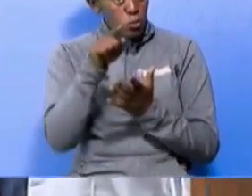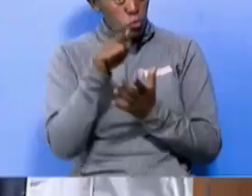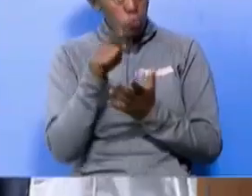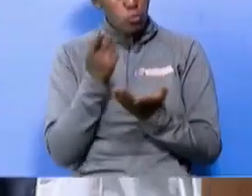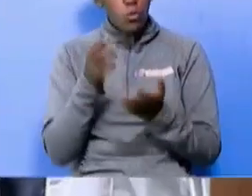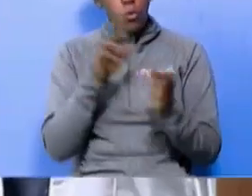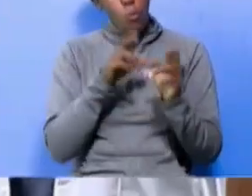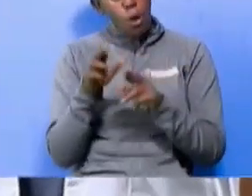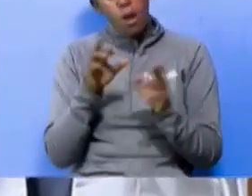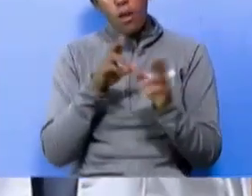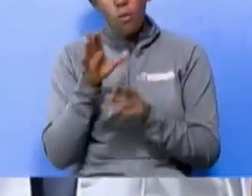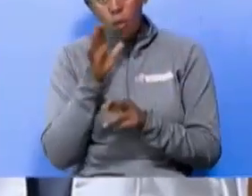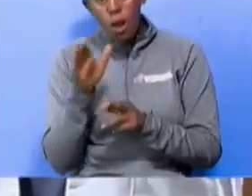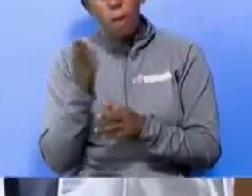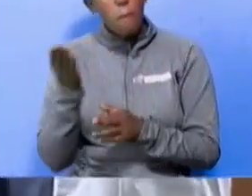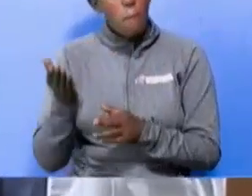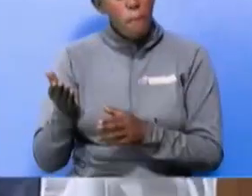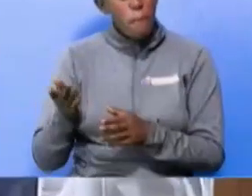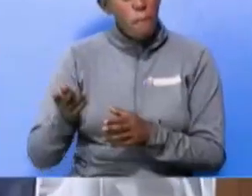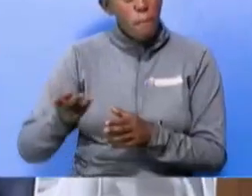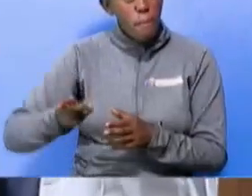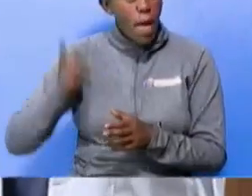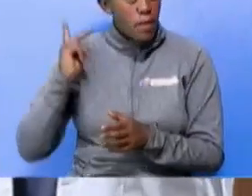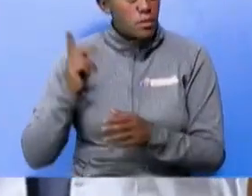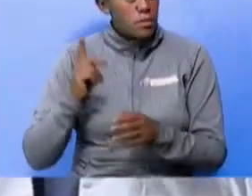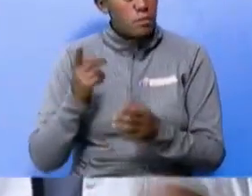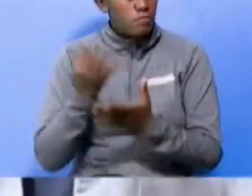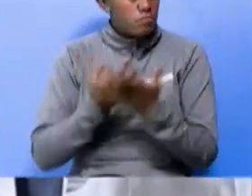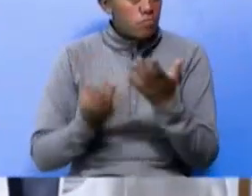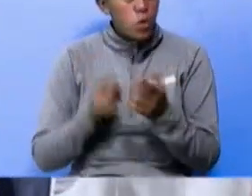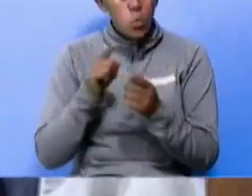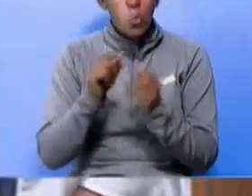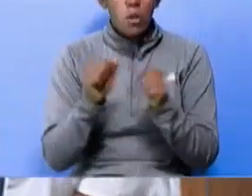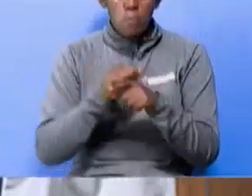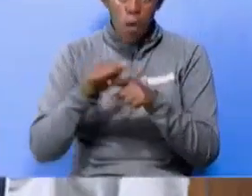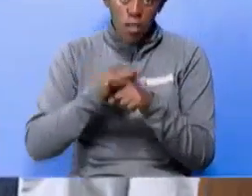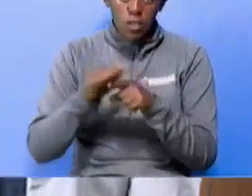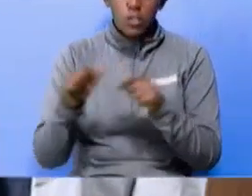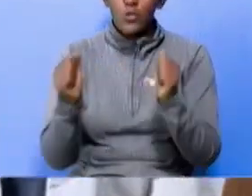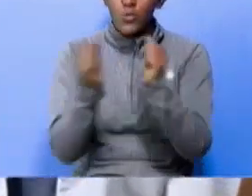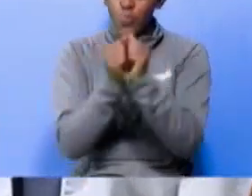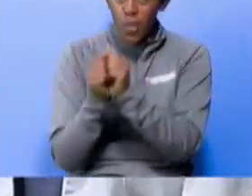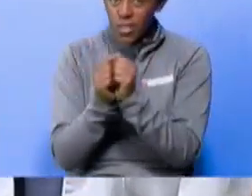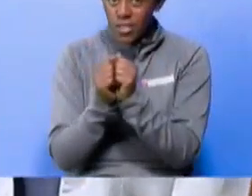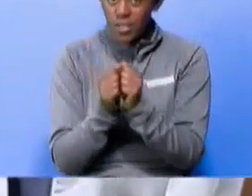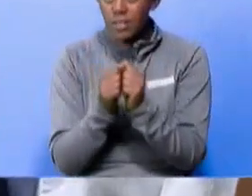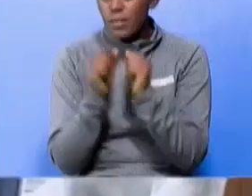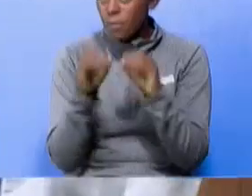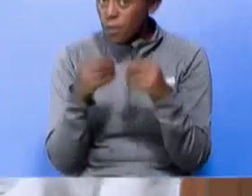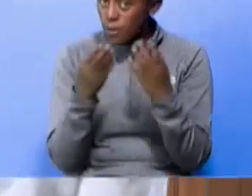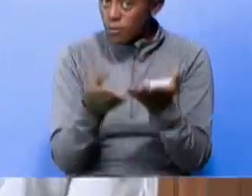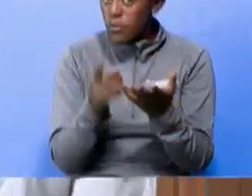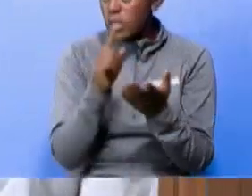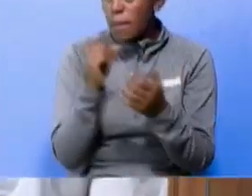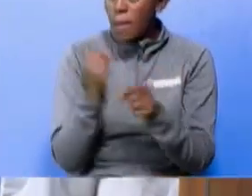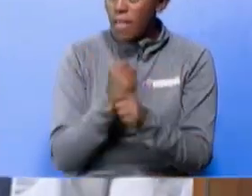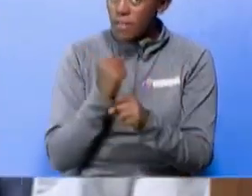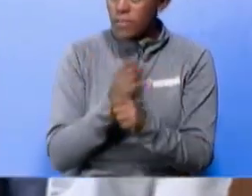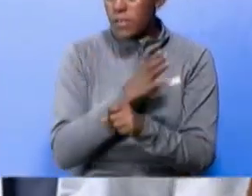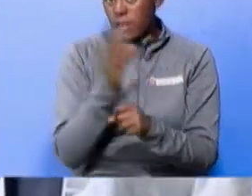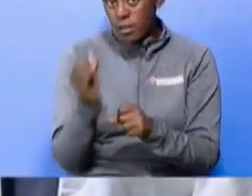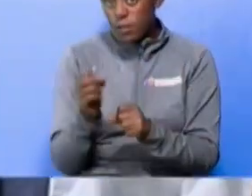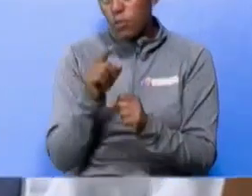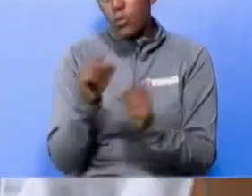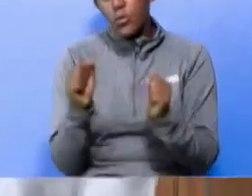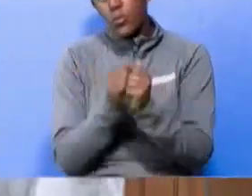regular and irregular past forms with different contexts, we will practice together. Now, I'm going to give you some activities and then we'll